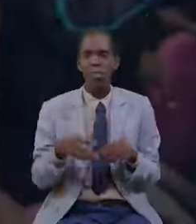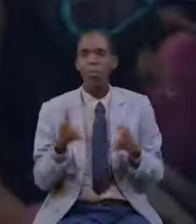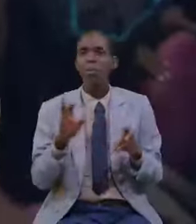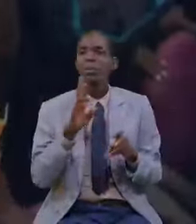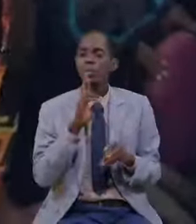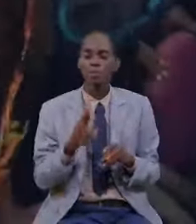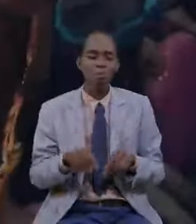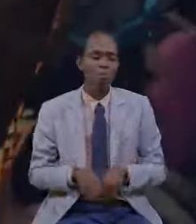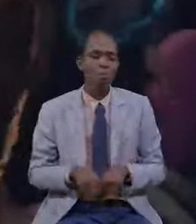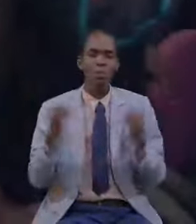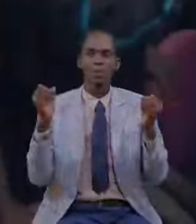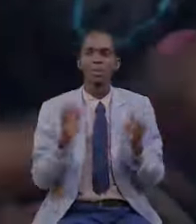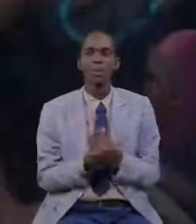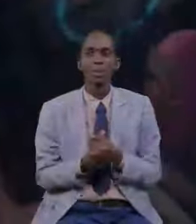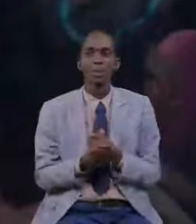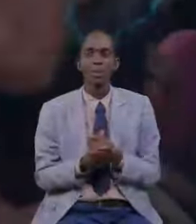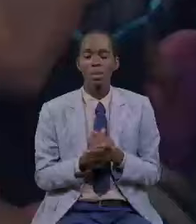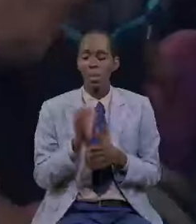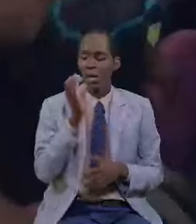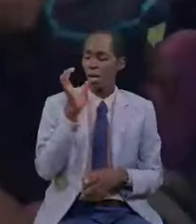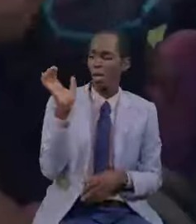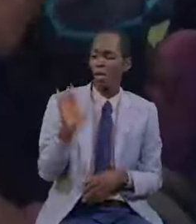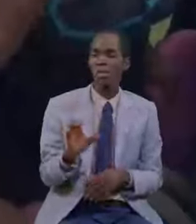broken curse taken